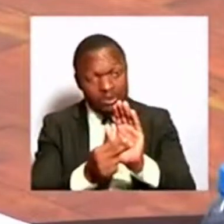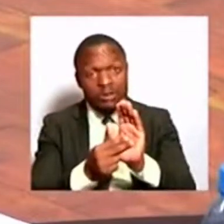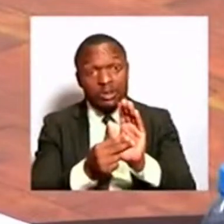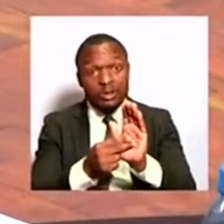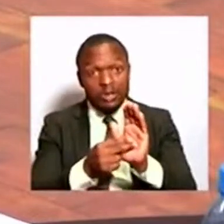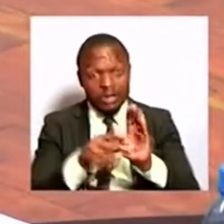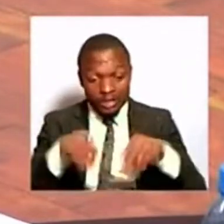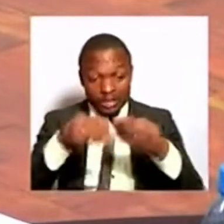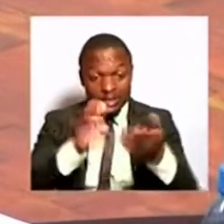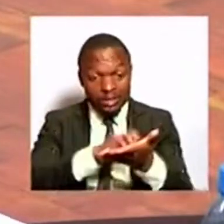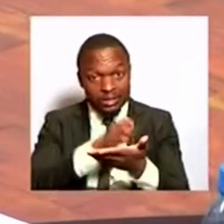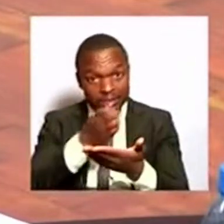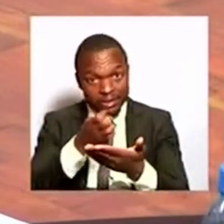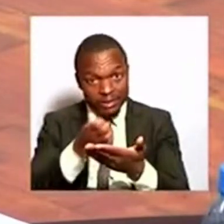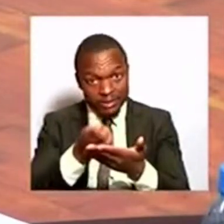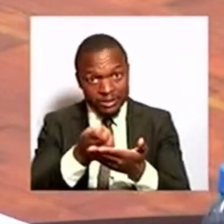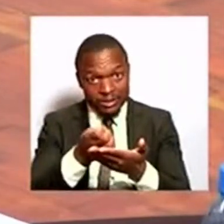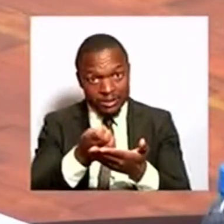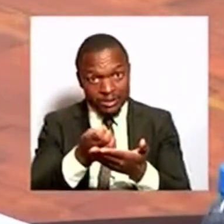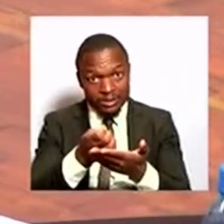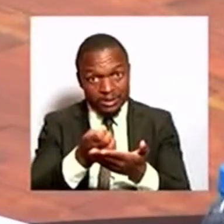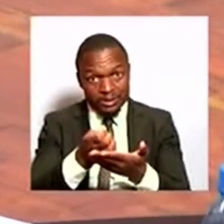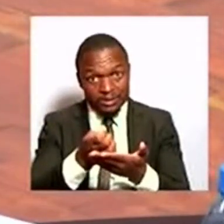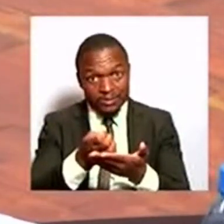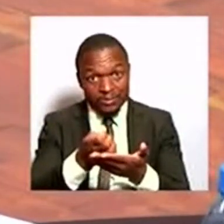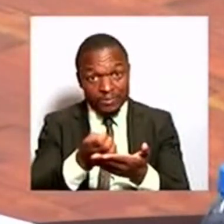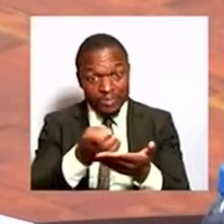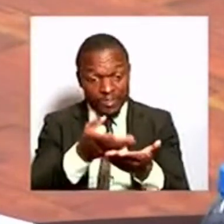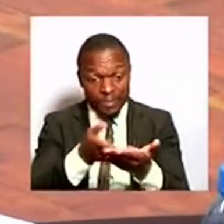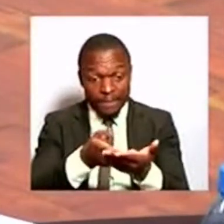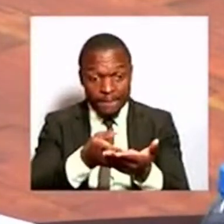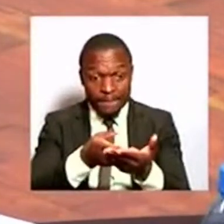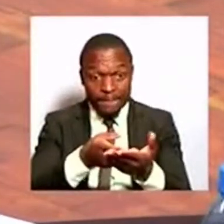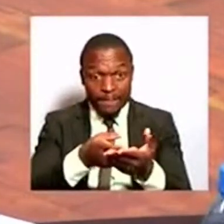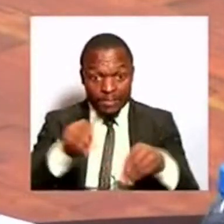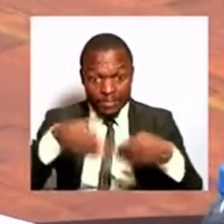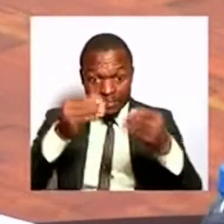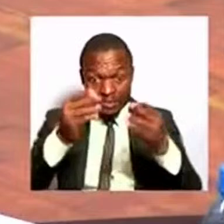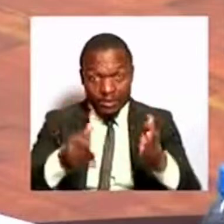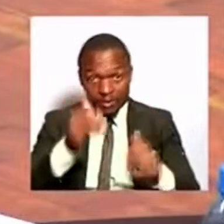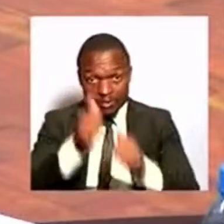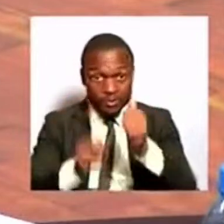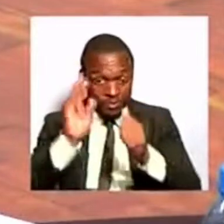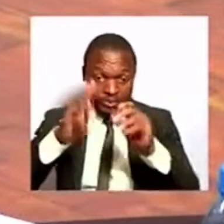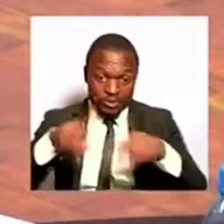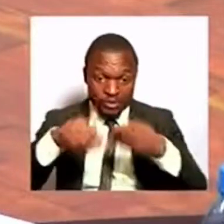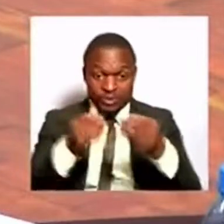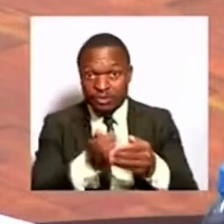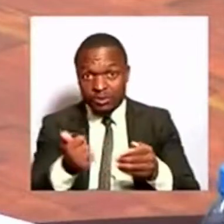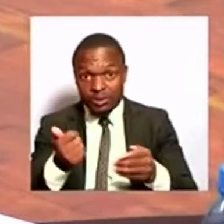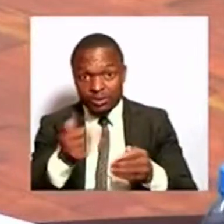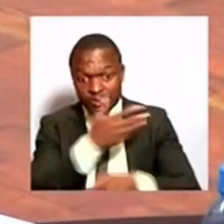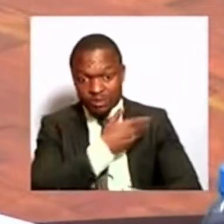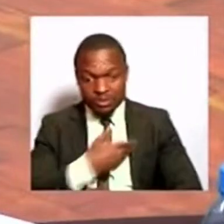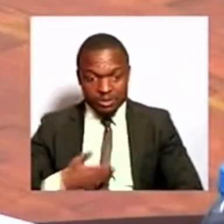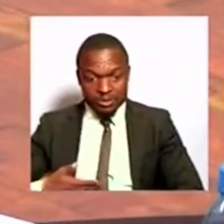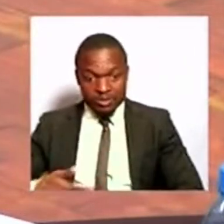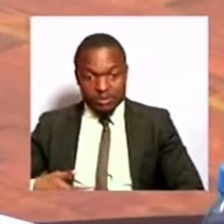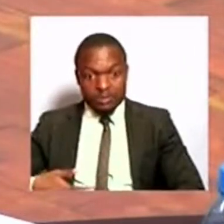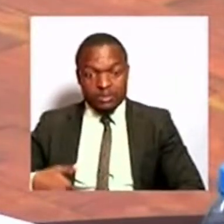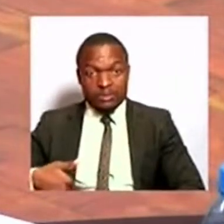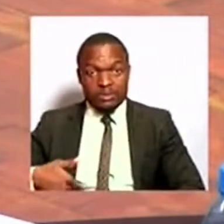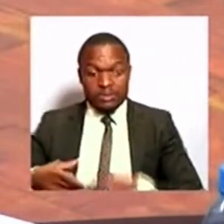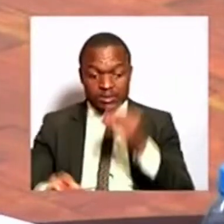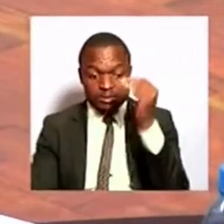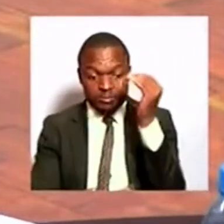Chairman, of the rescinding of the offers, which in turn will be offered to other serious developers. I submit, Chair.